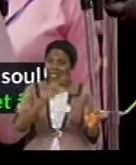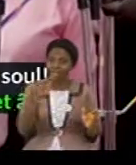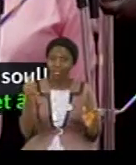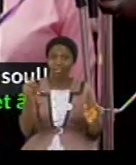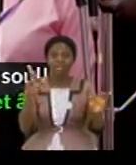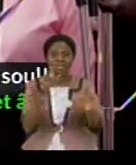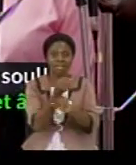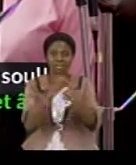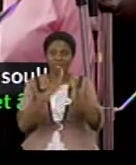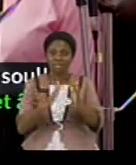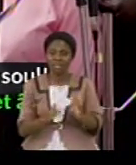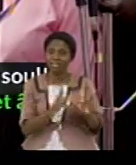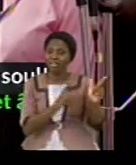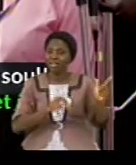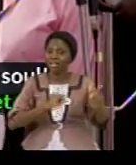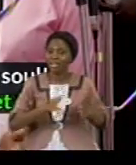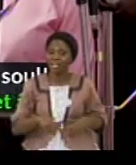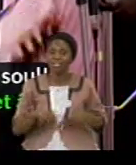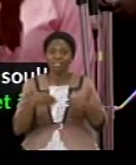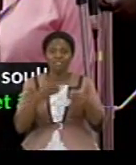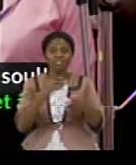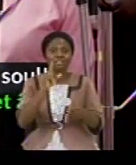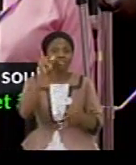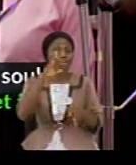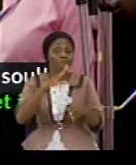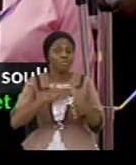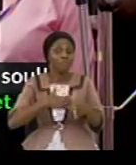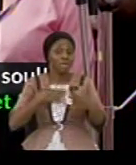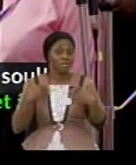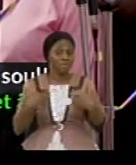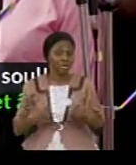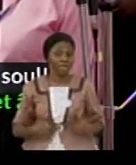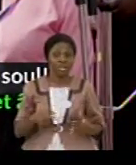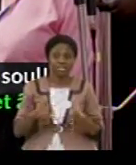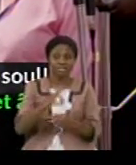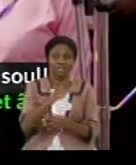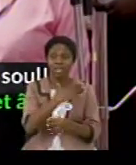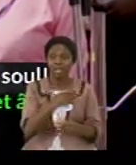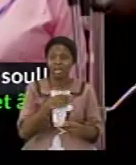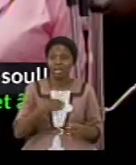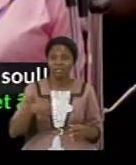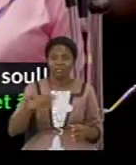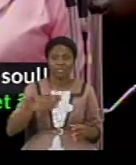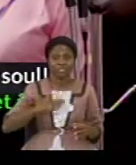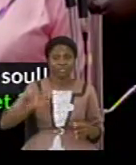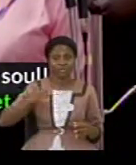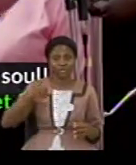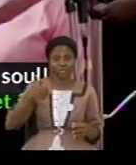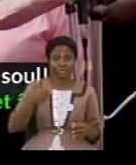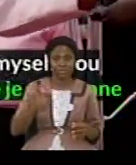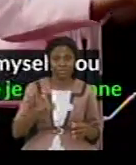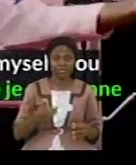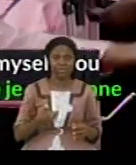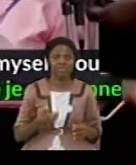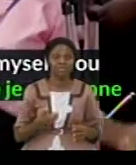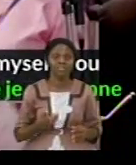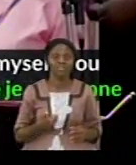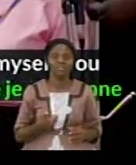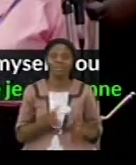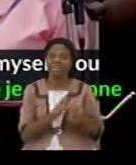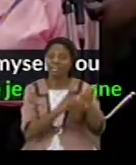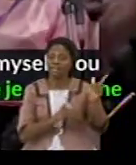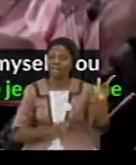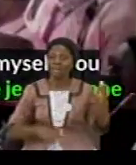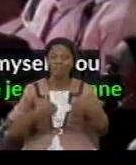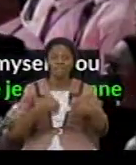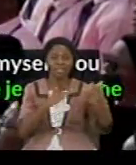redeemer. Come cleanse my body, spirit, and my soul. Lord, have